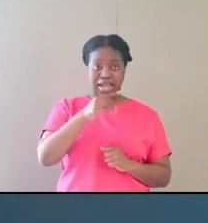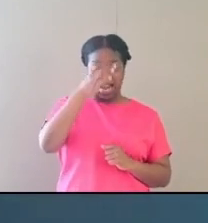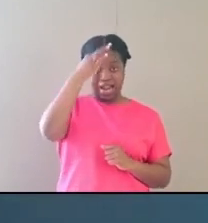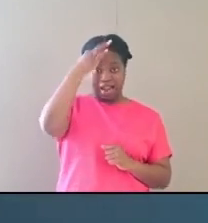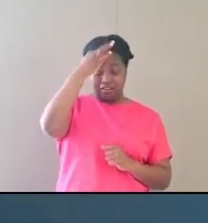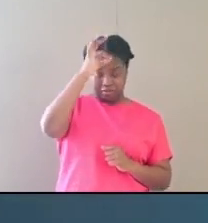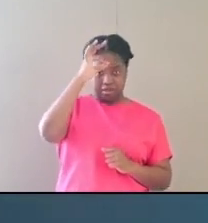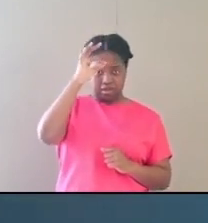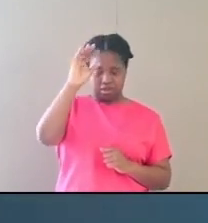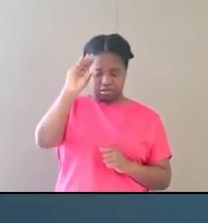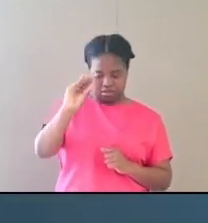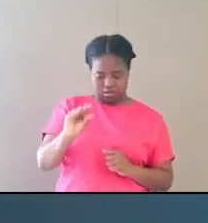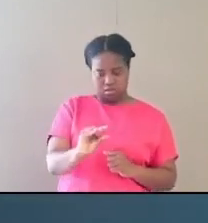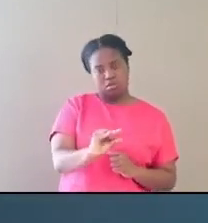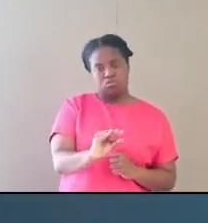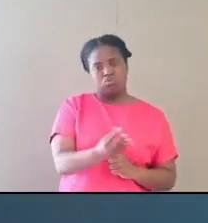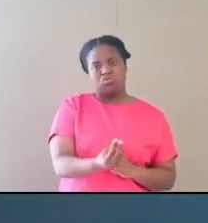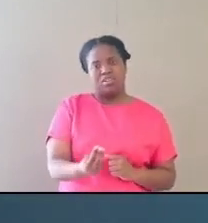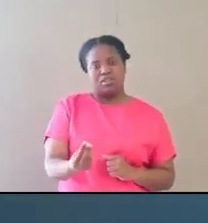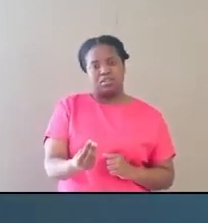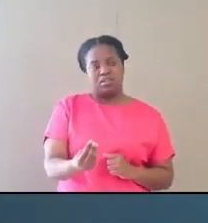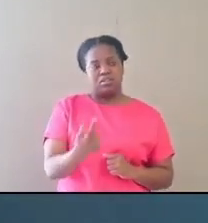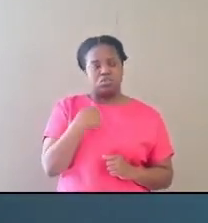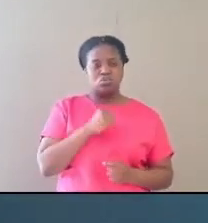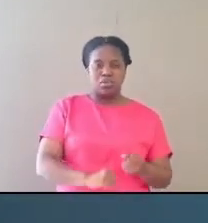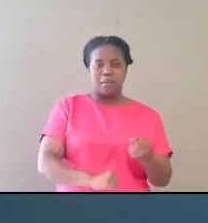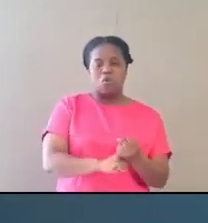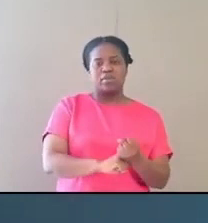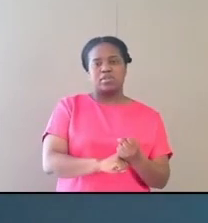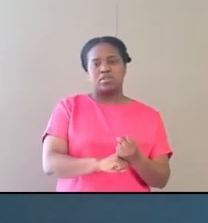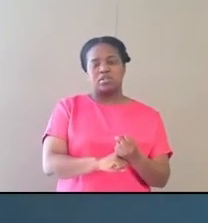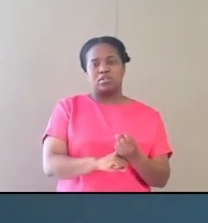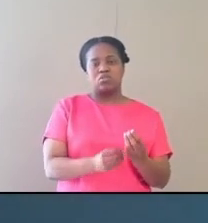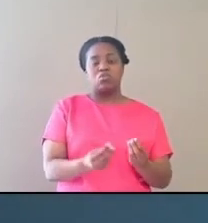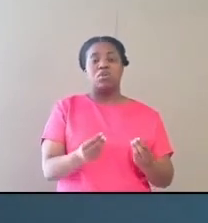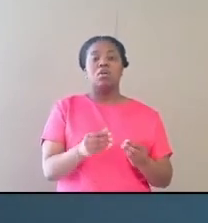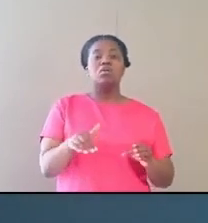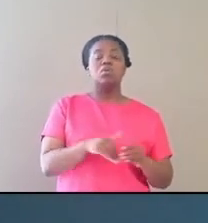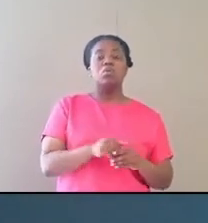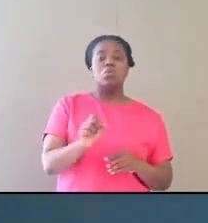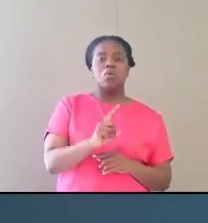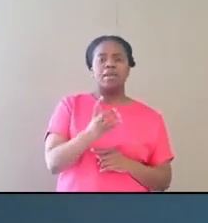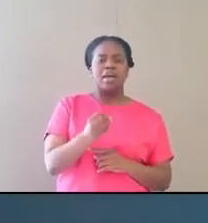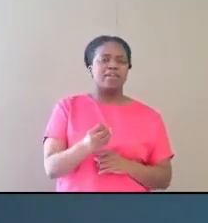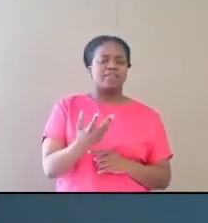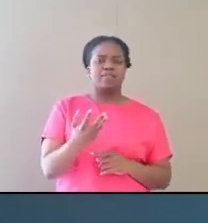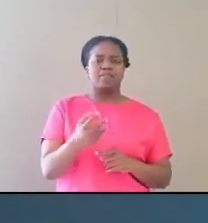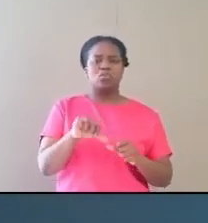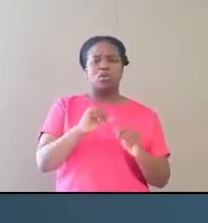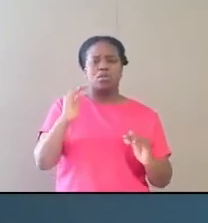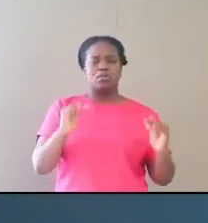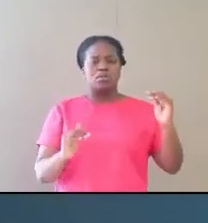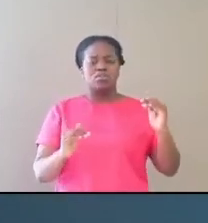the cost of a child and that it is part of a package of support measures which included other parts of the social wage such